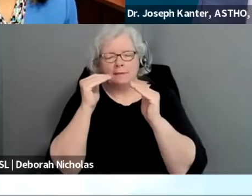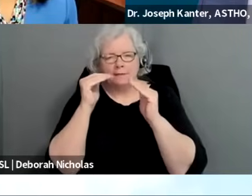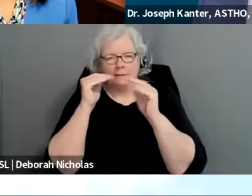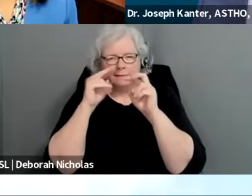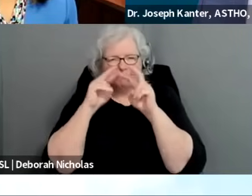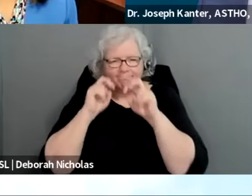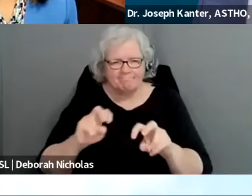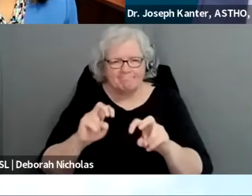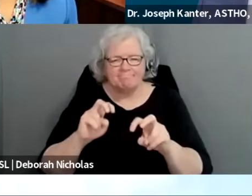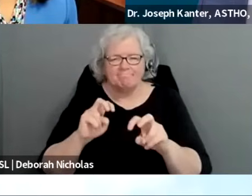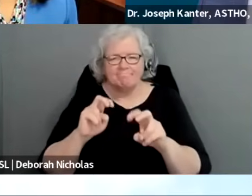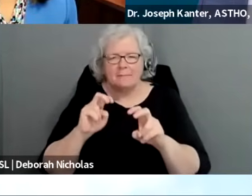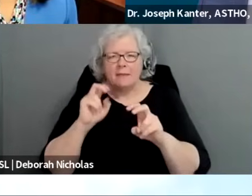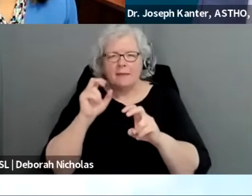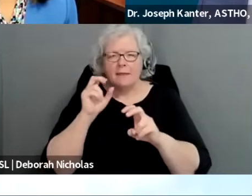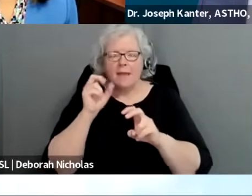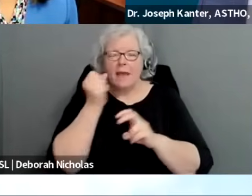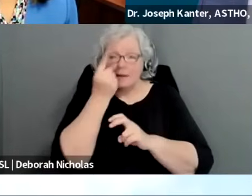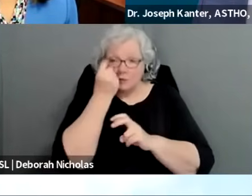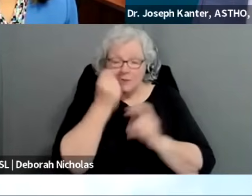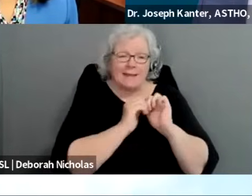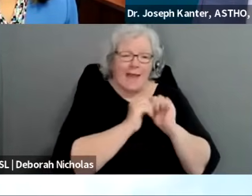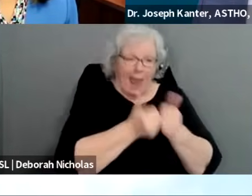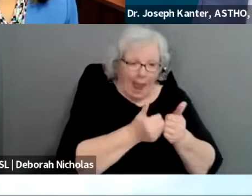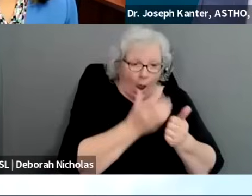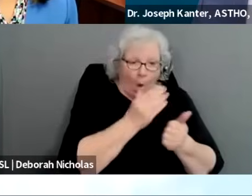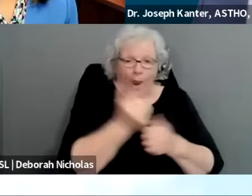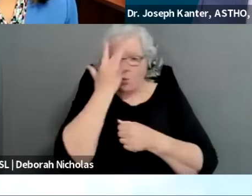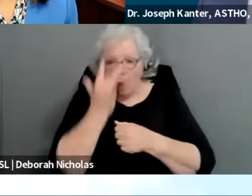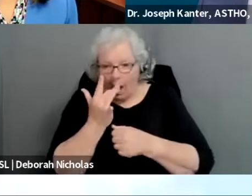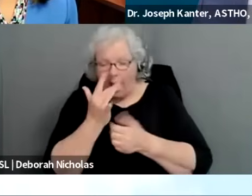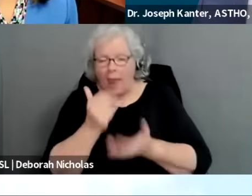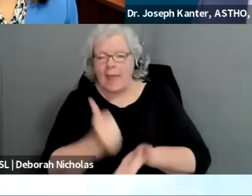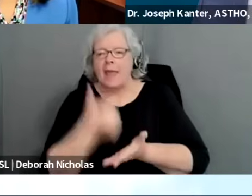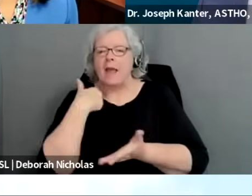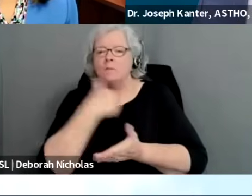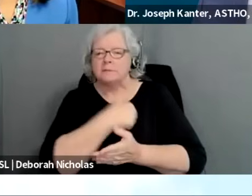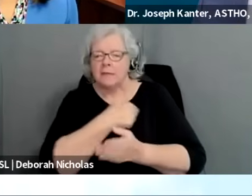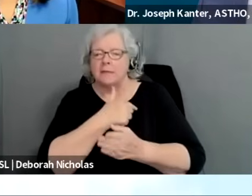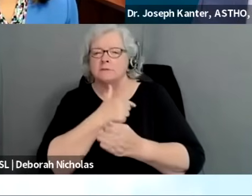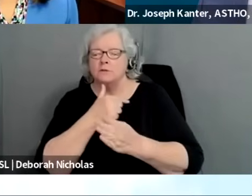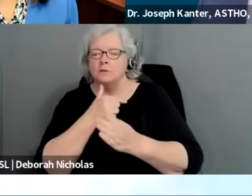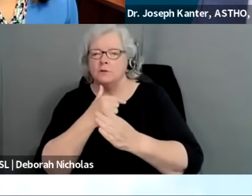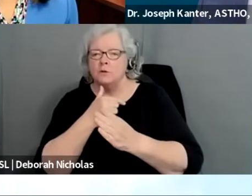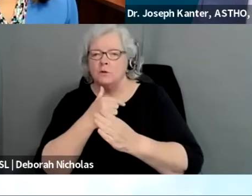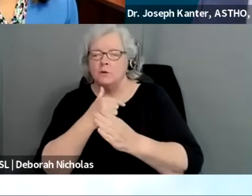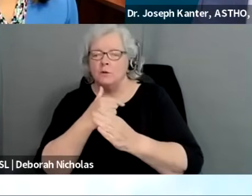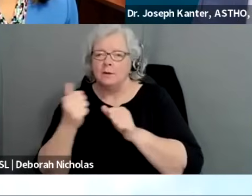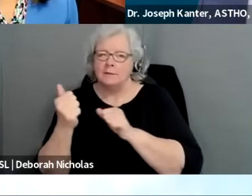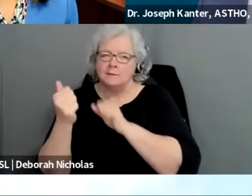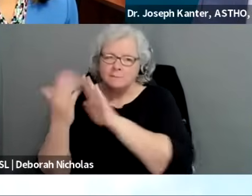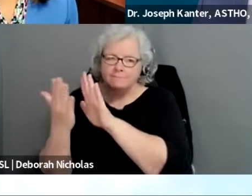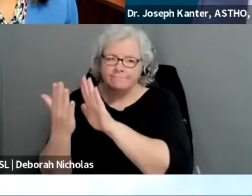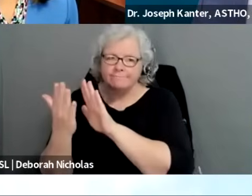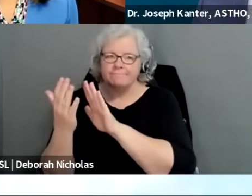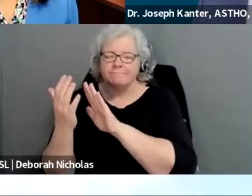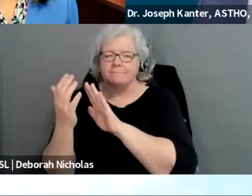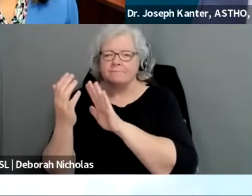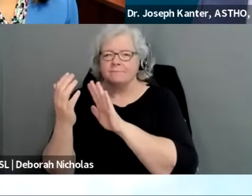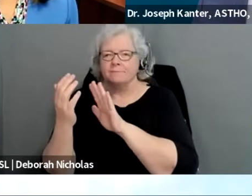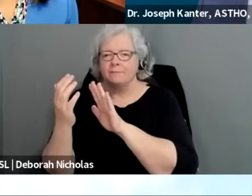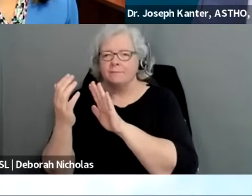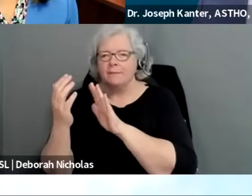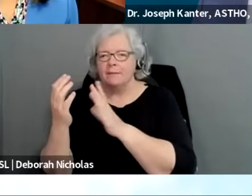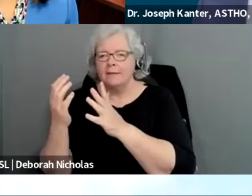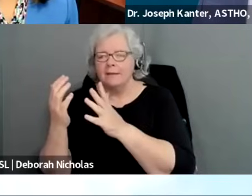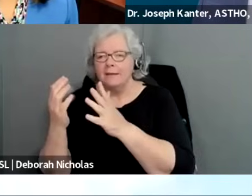and the why will help us best combat the real tide of pushback